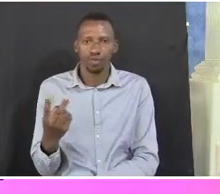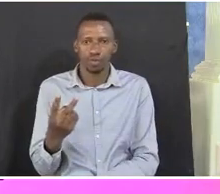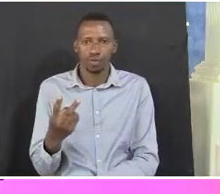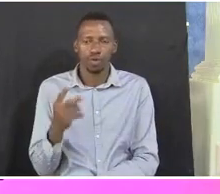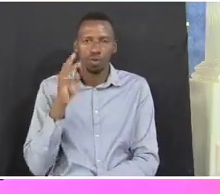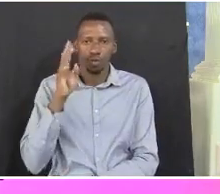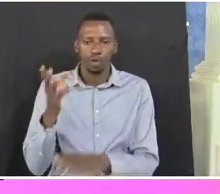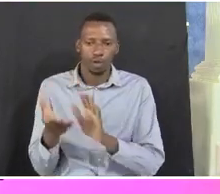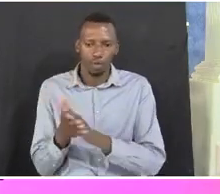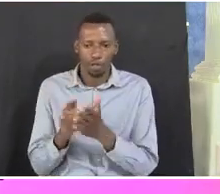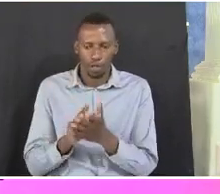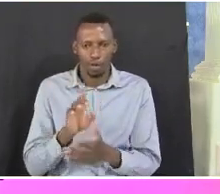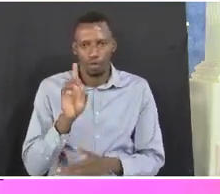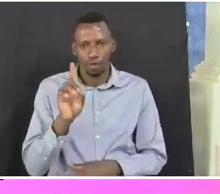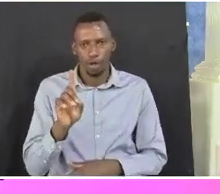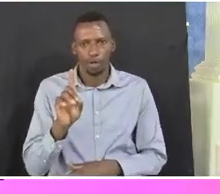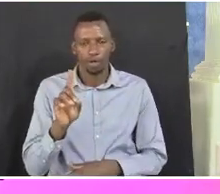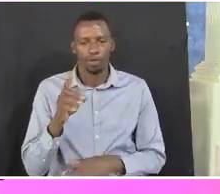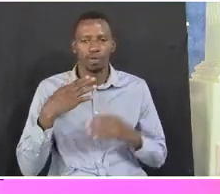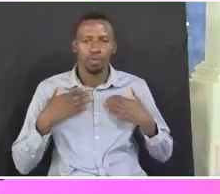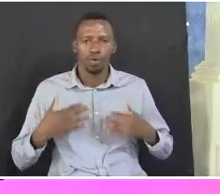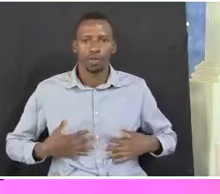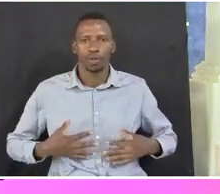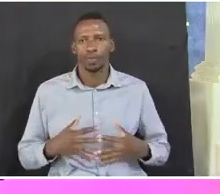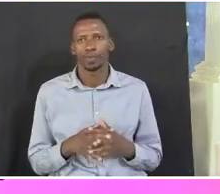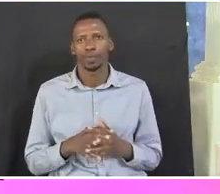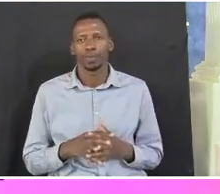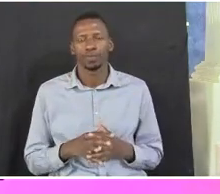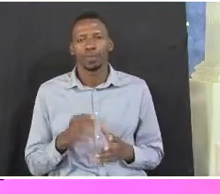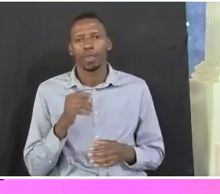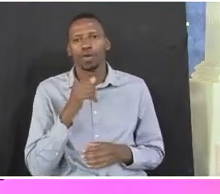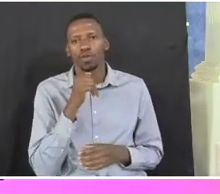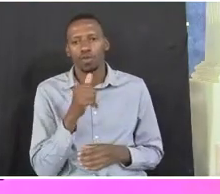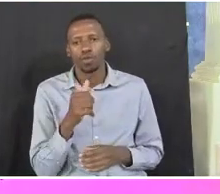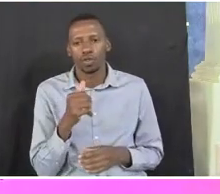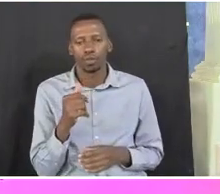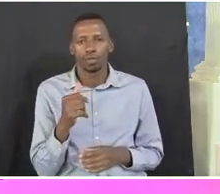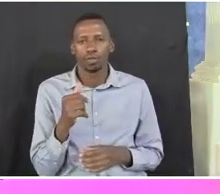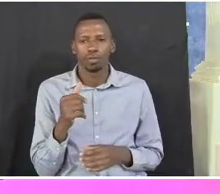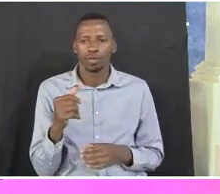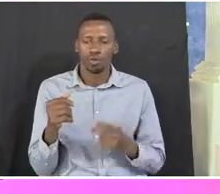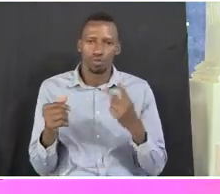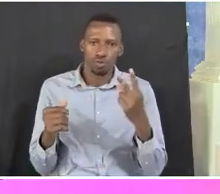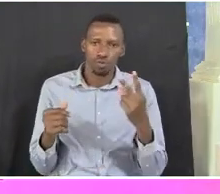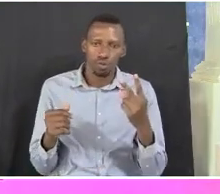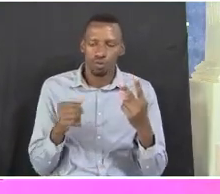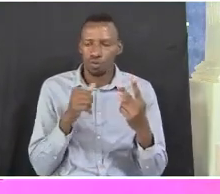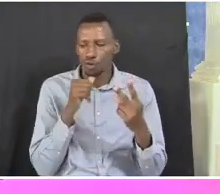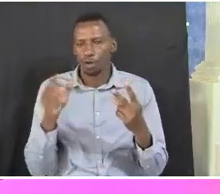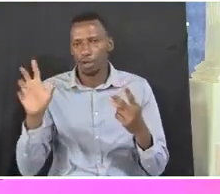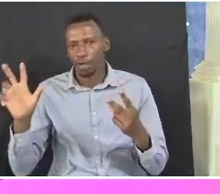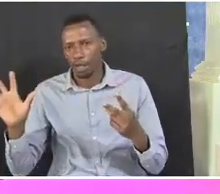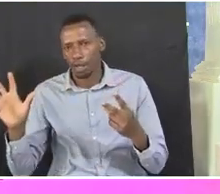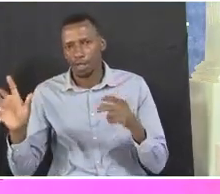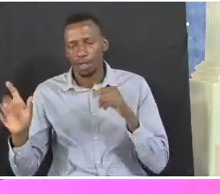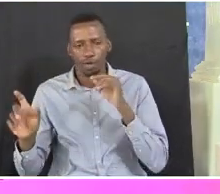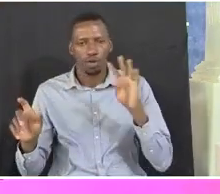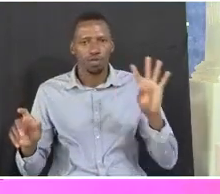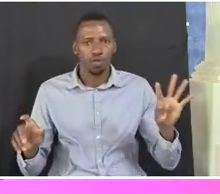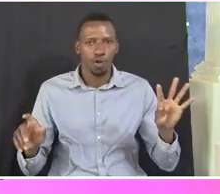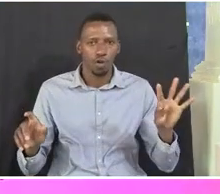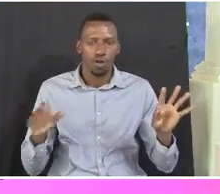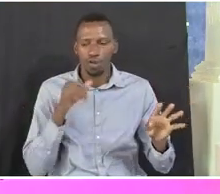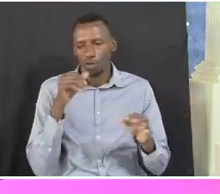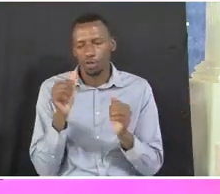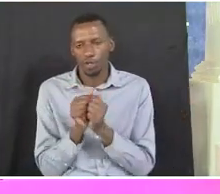shall become one flesh. And not two, not three, not four, not